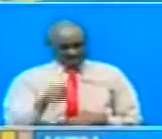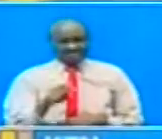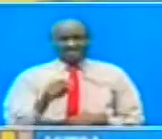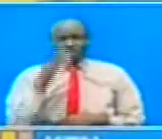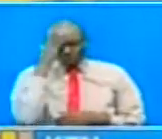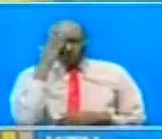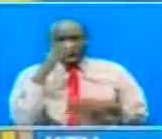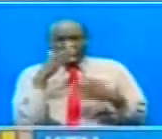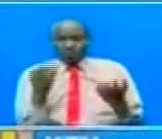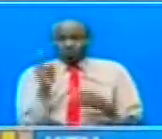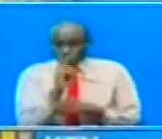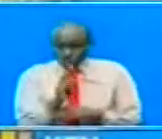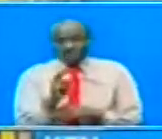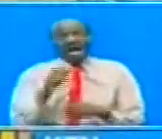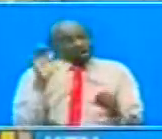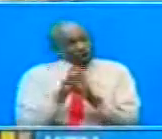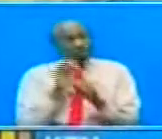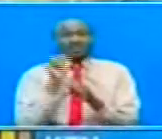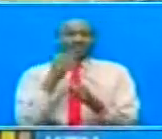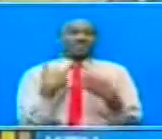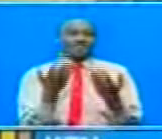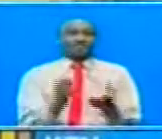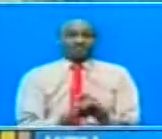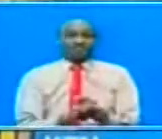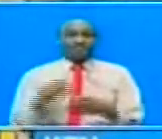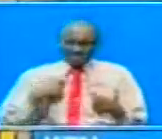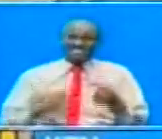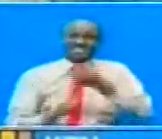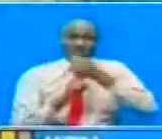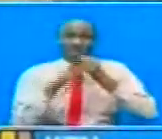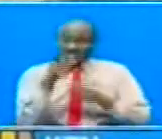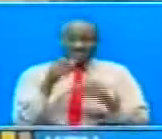vitu iwe na one supplier. Mimi naiunga mkono.